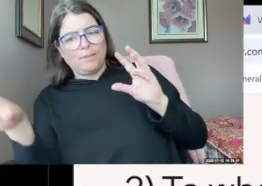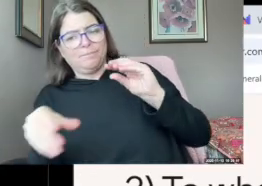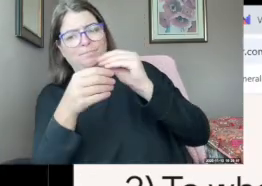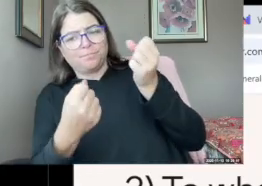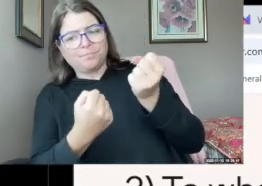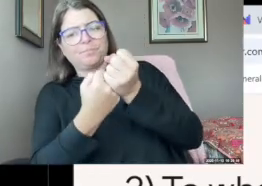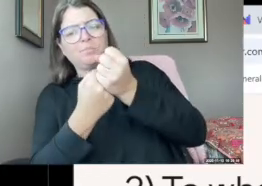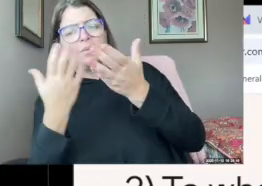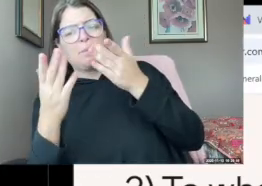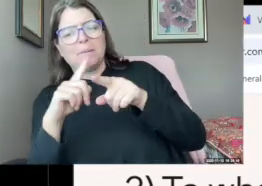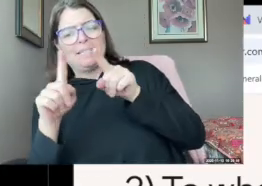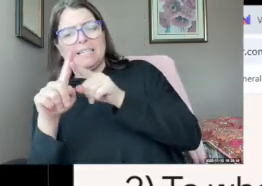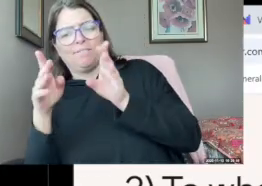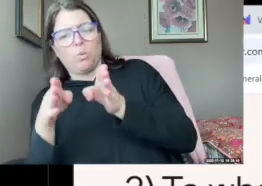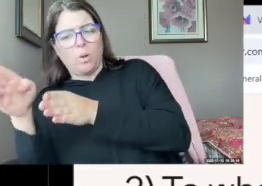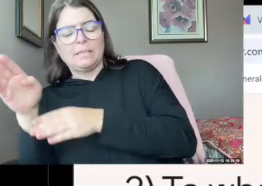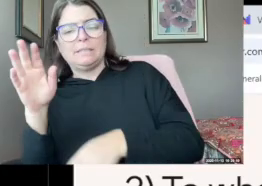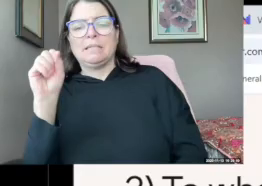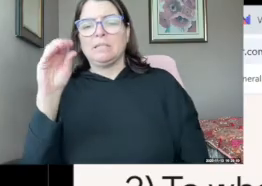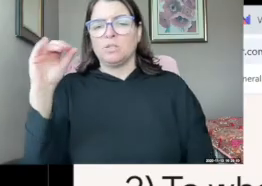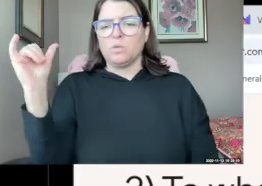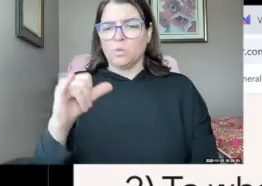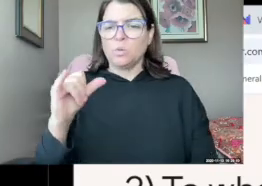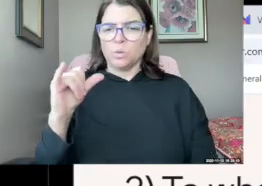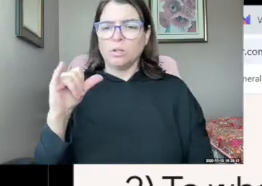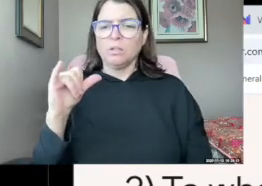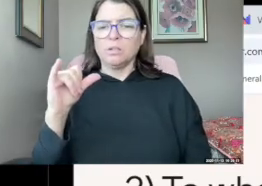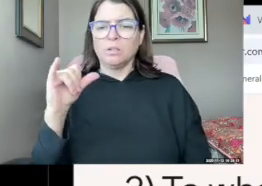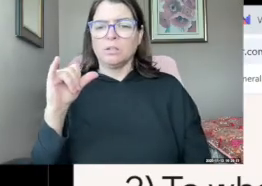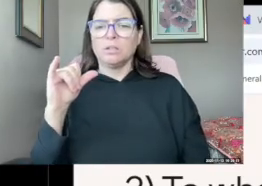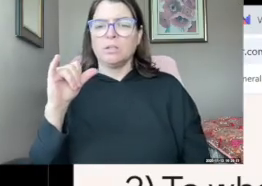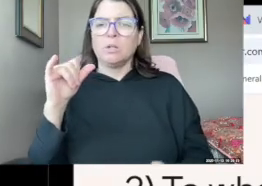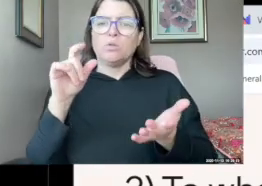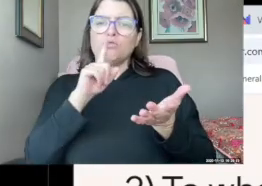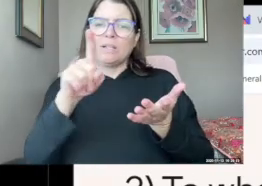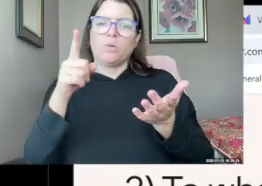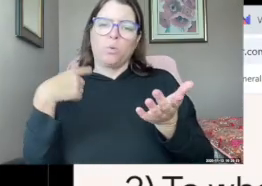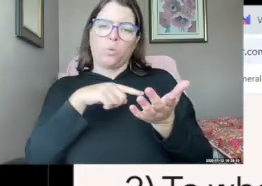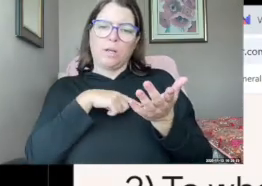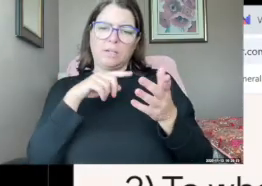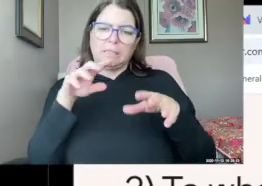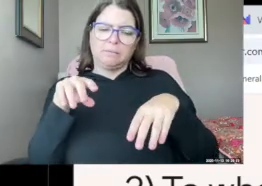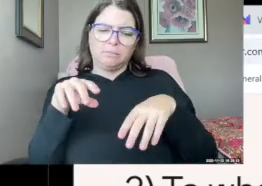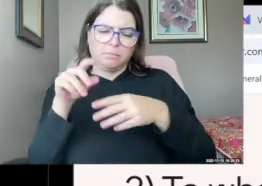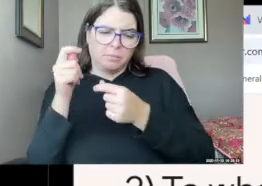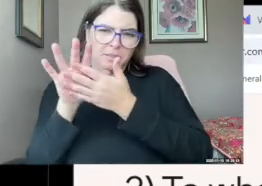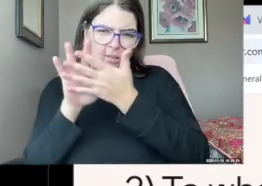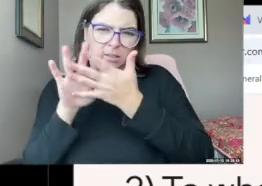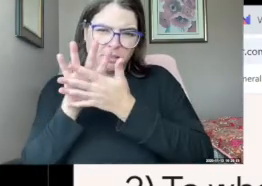and some of the other programs I think could kick in a different way, so that